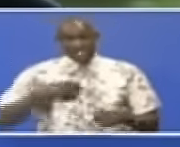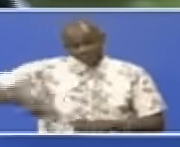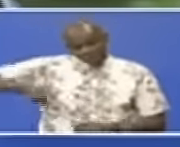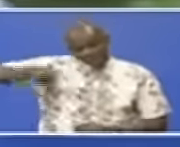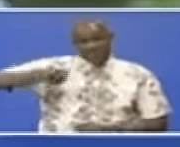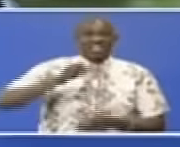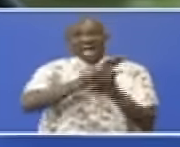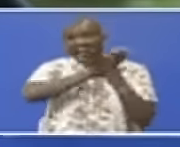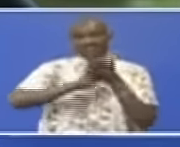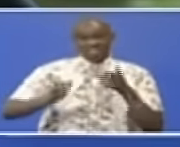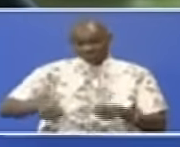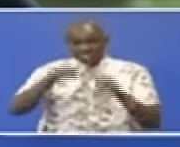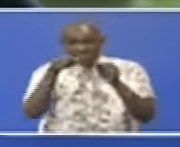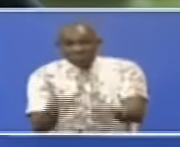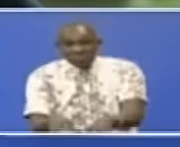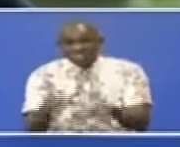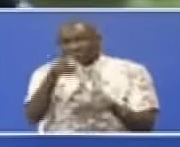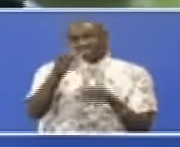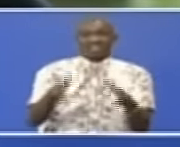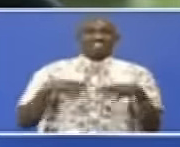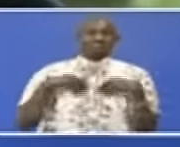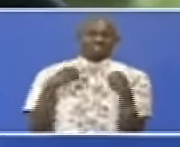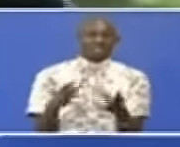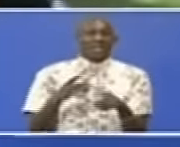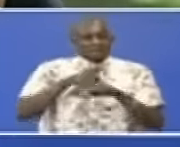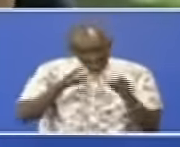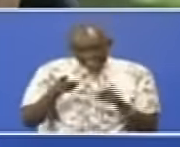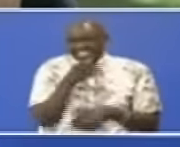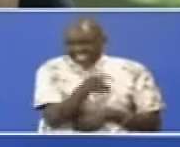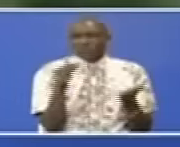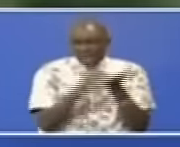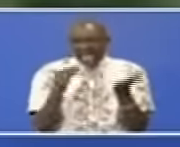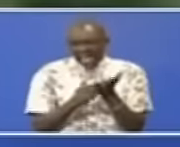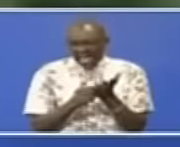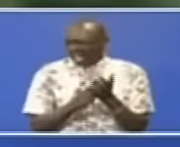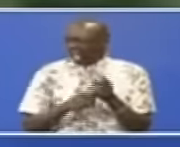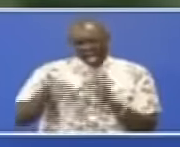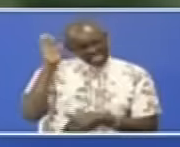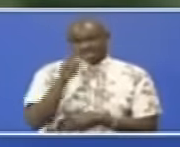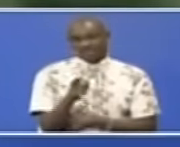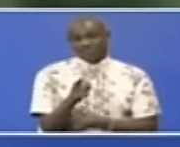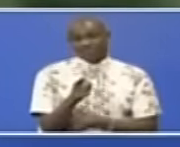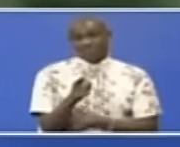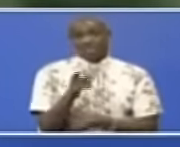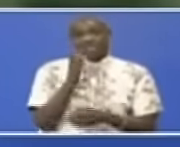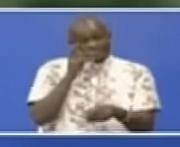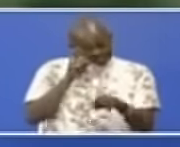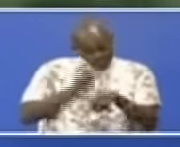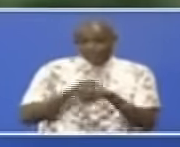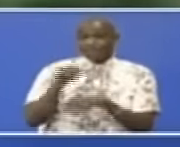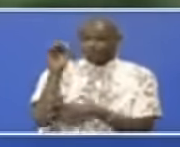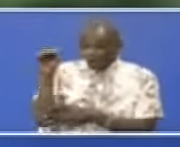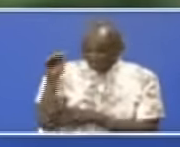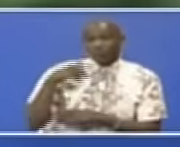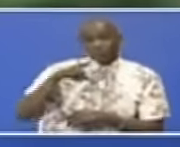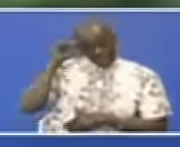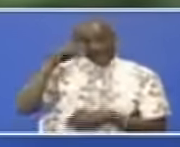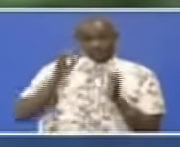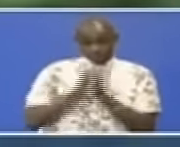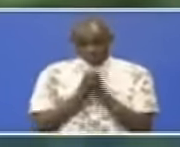umebeba kitu wewe mwenyewe uweke kwa meza. Lakini wa huku hawawezi. Asubuhi pia kama umeamka